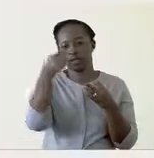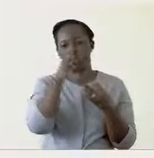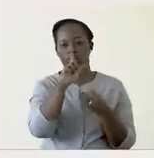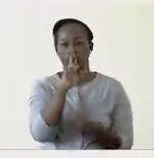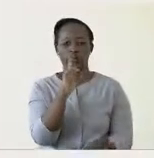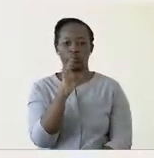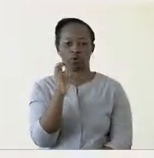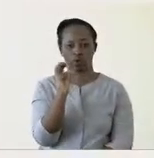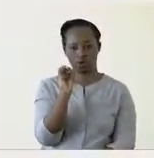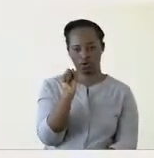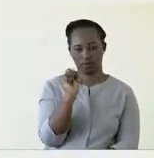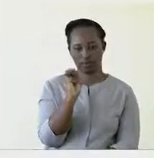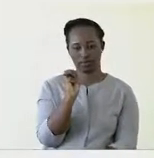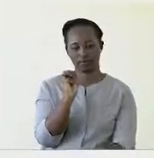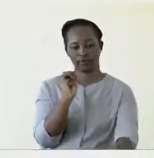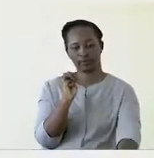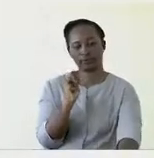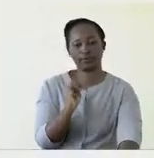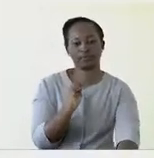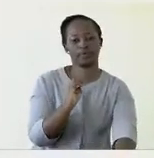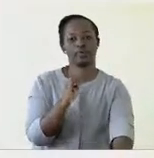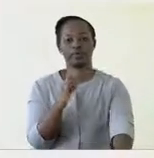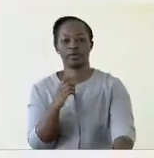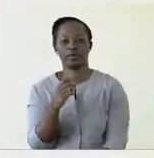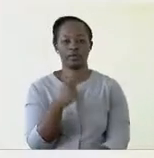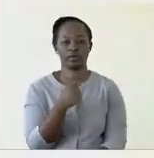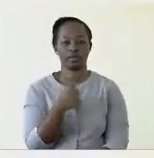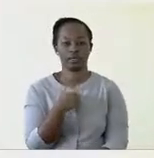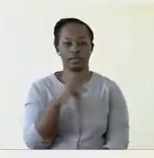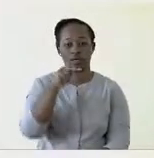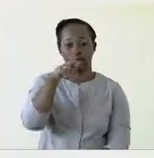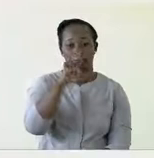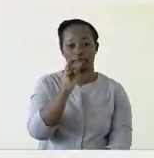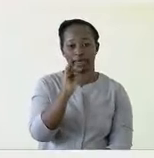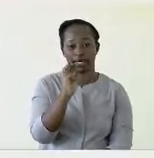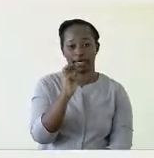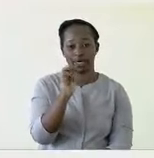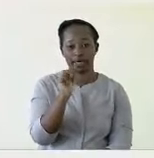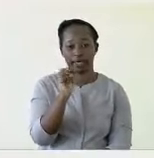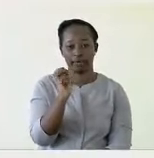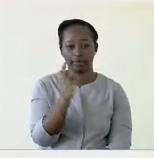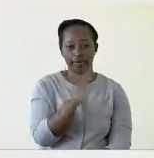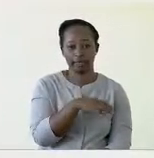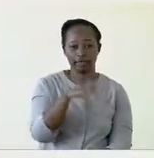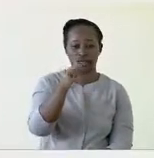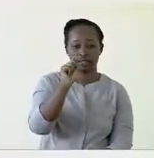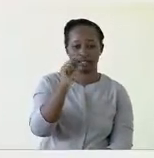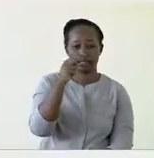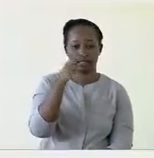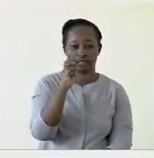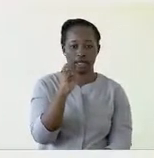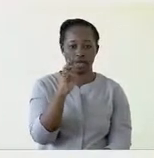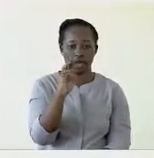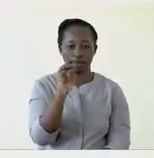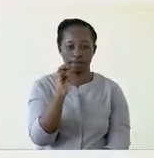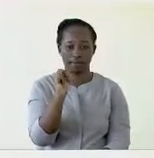right? So I talked about the prime thermostat. The thermostat is a prime example of